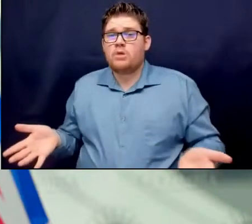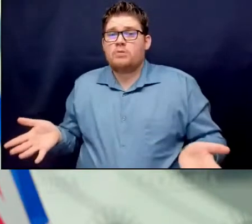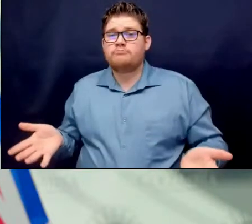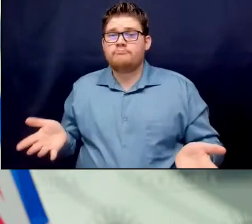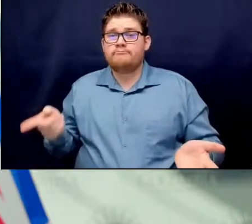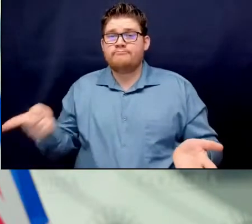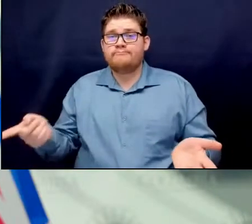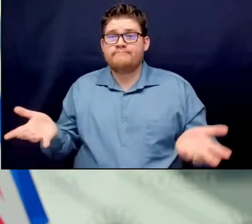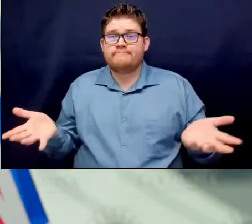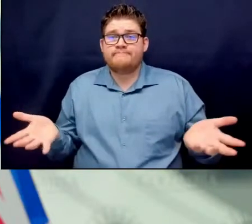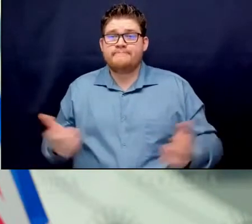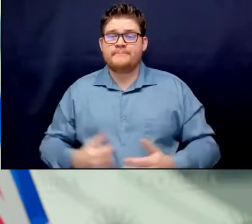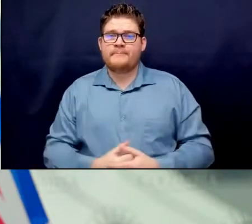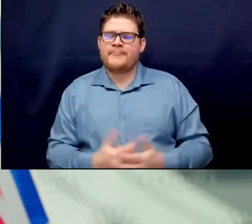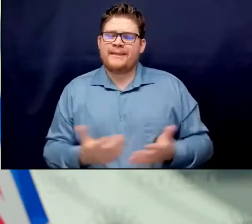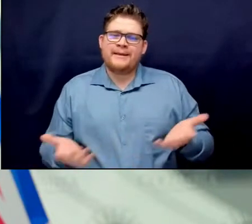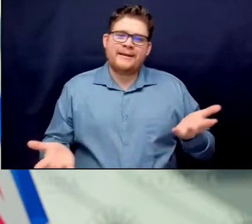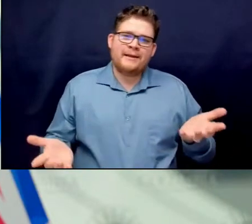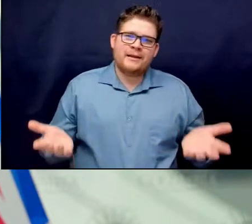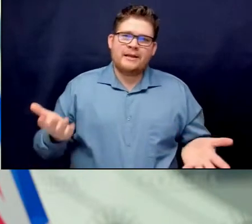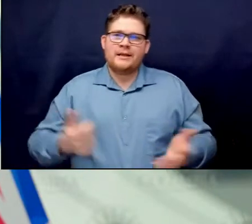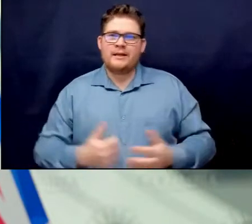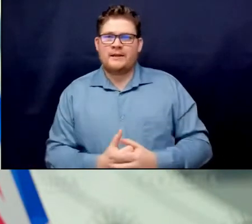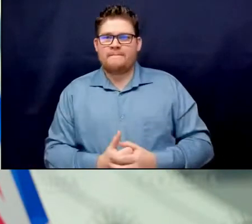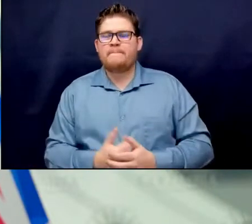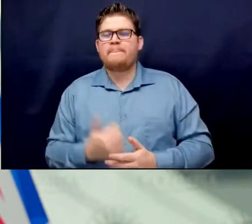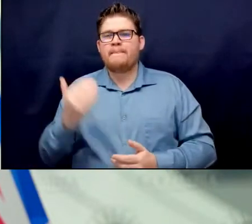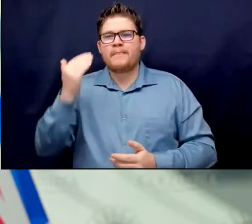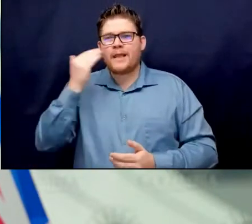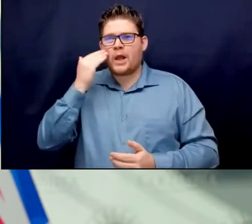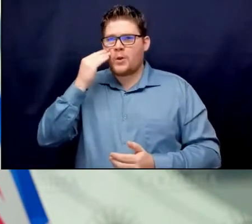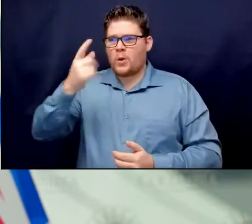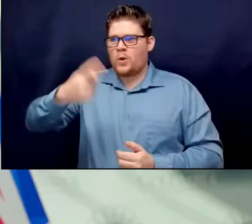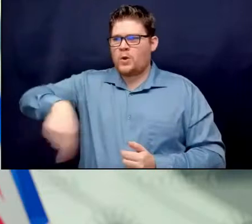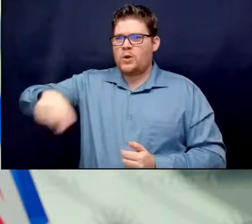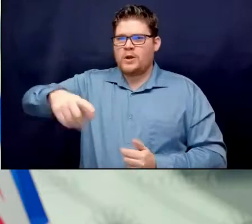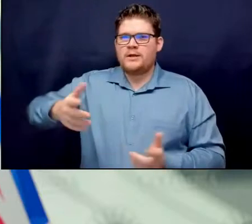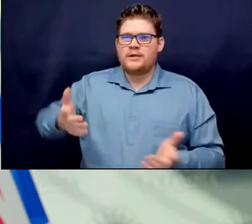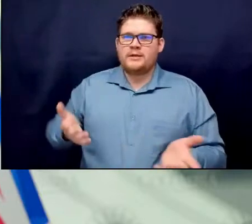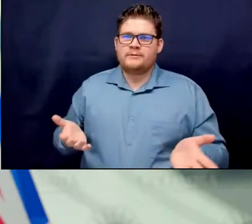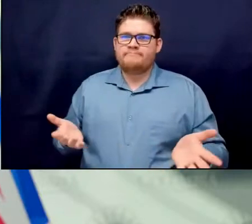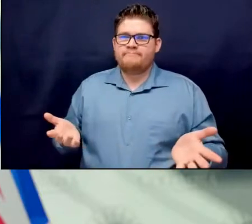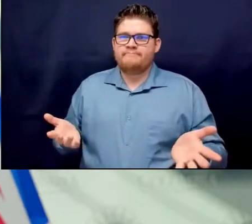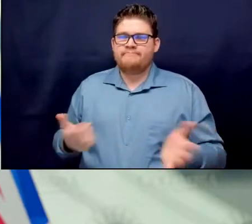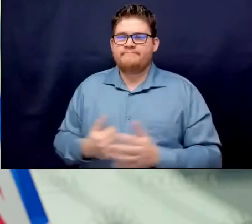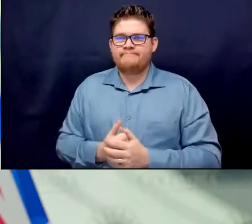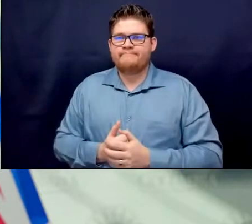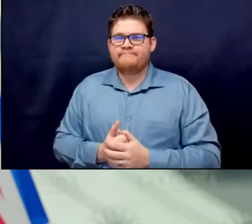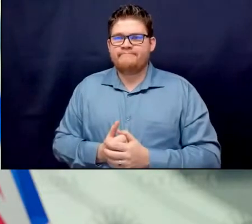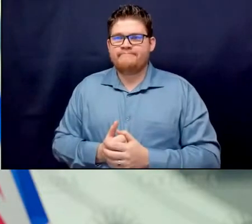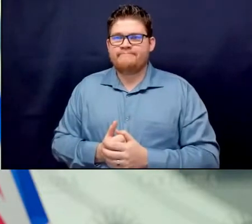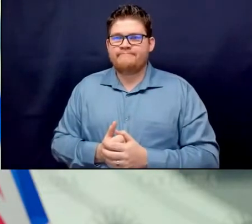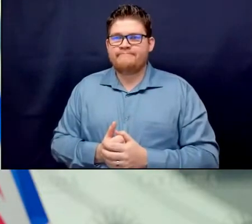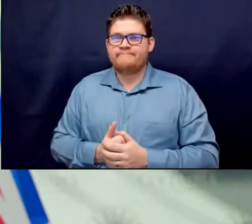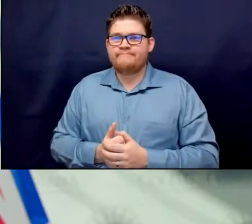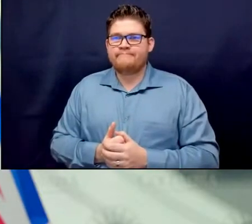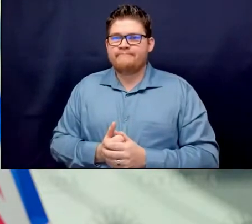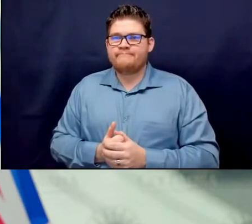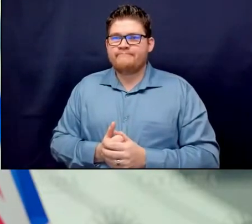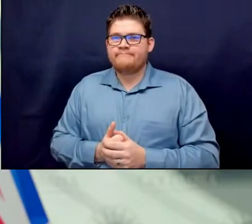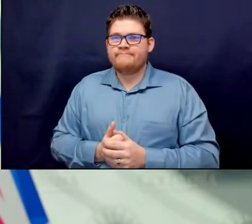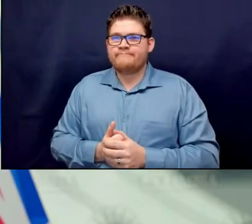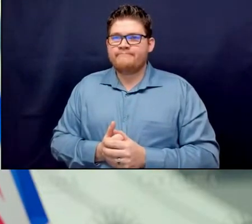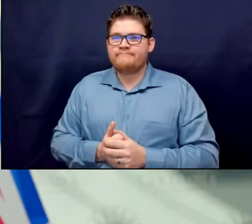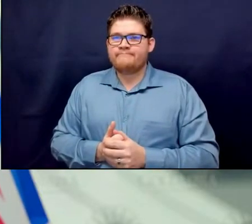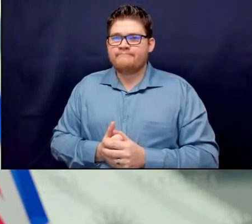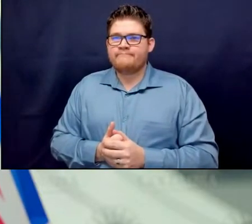think, to point fingers at people. The people involved there who probably are dealing with COVID-19 now,